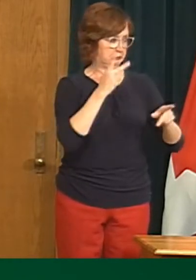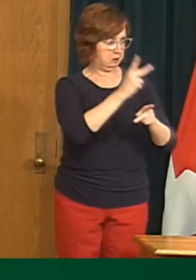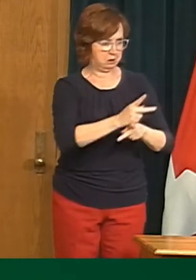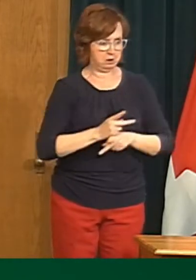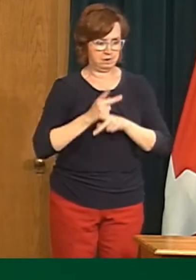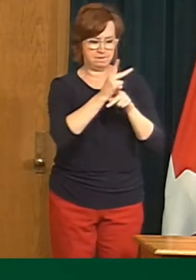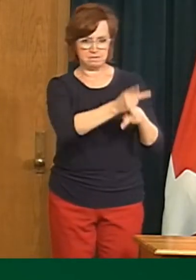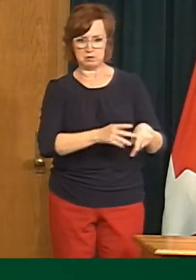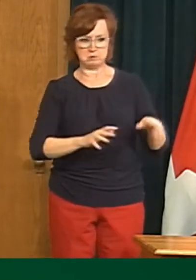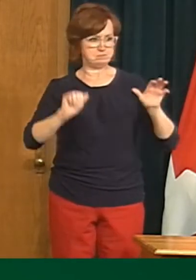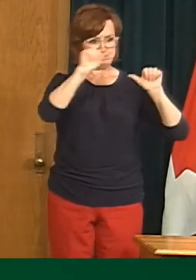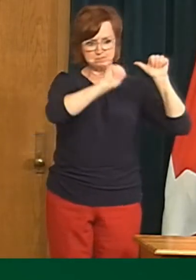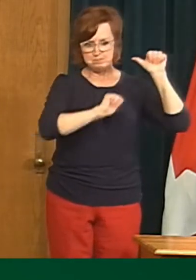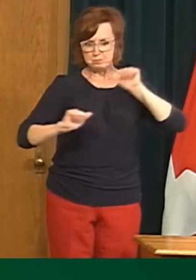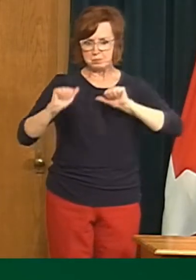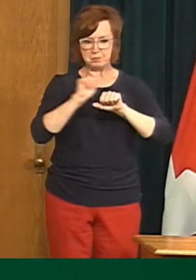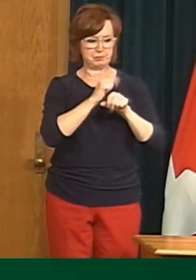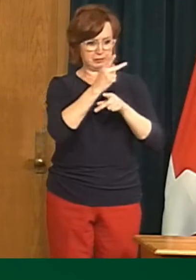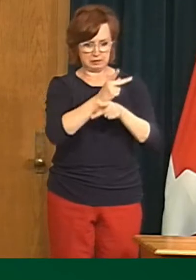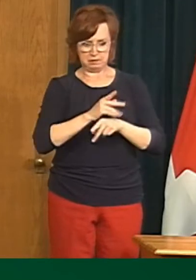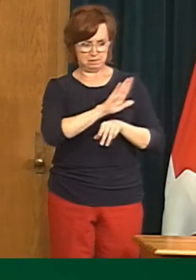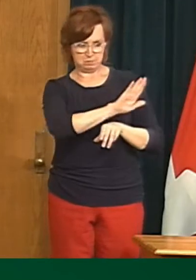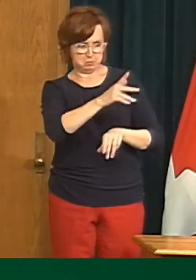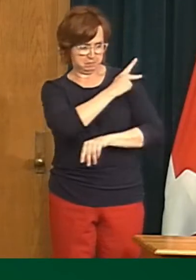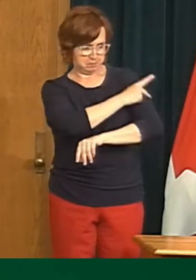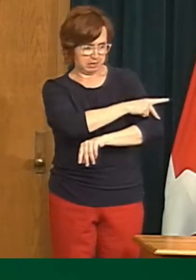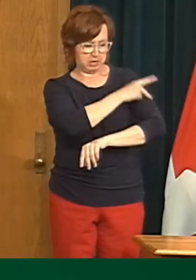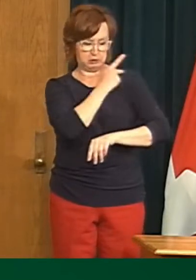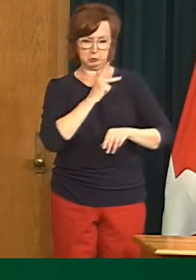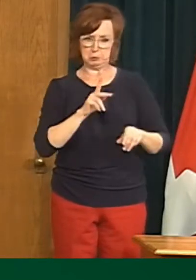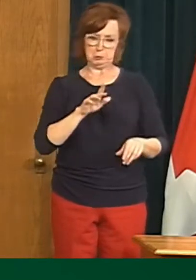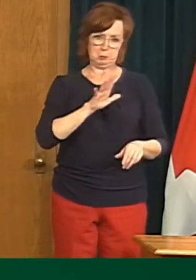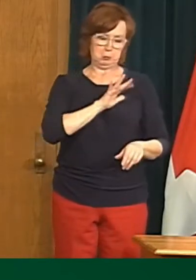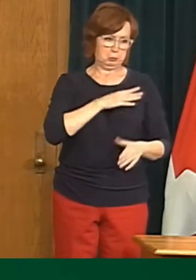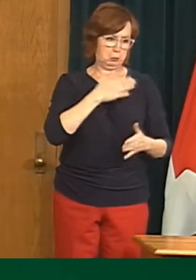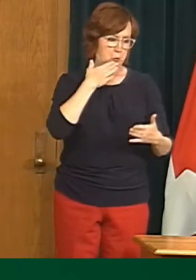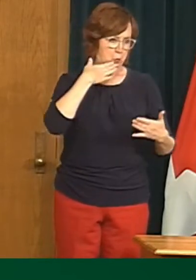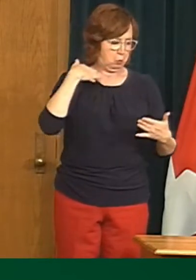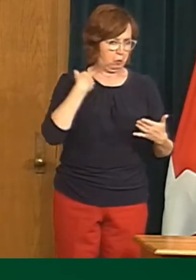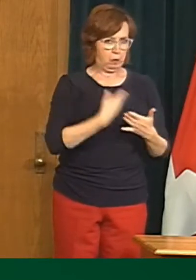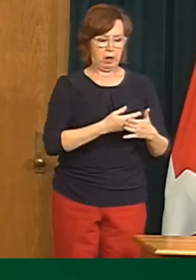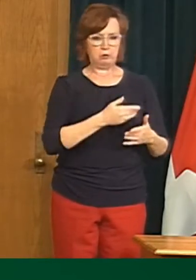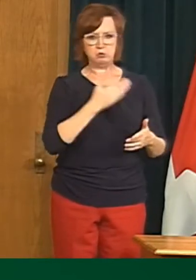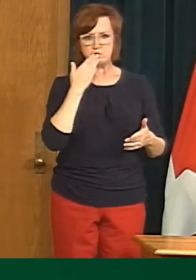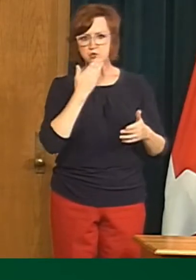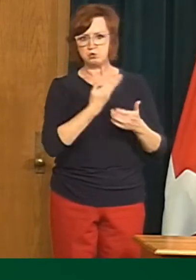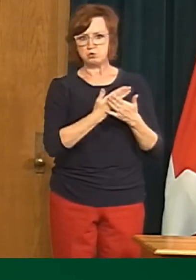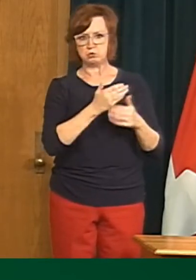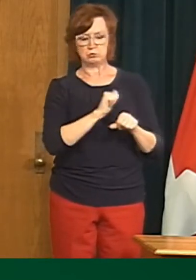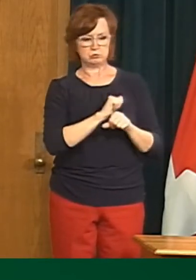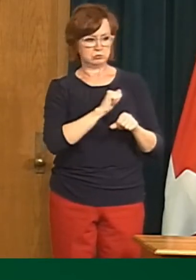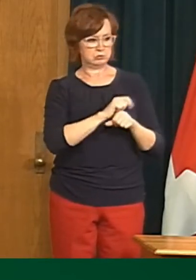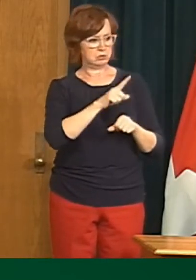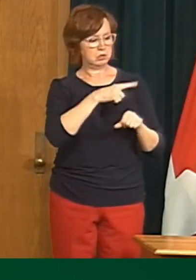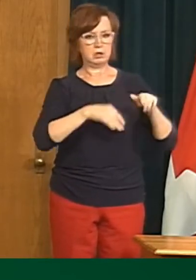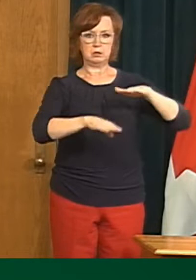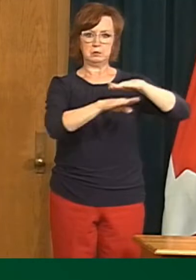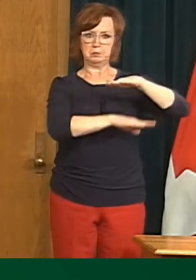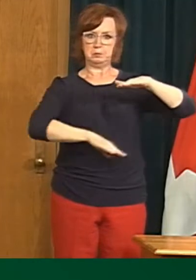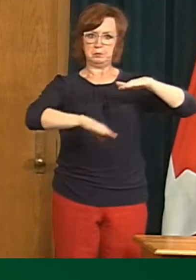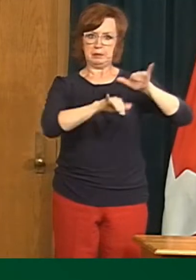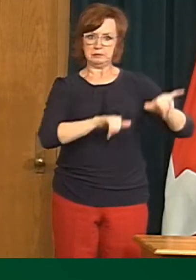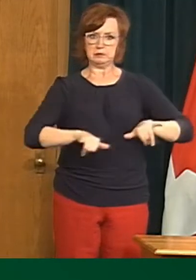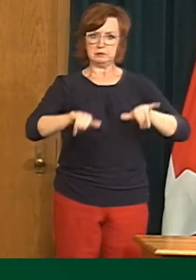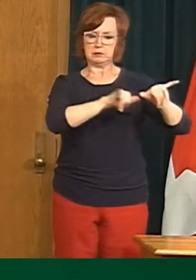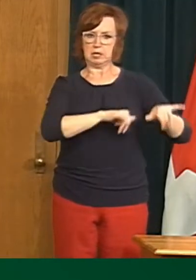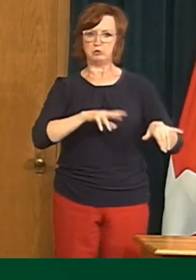physical building is kept clean and kept up to standards that not only those residents would like to stay in, but their